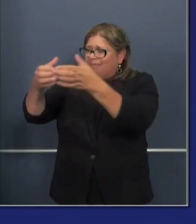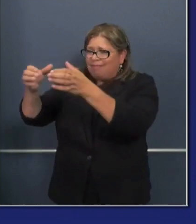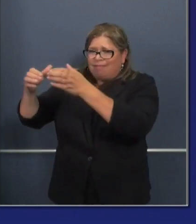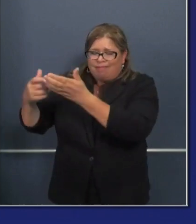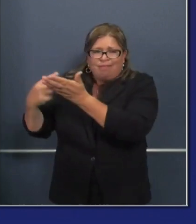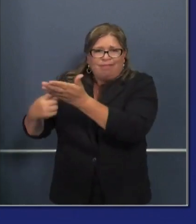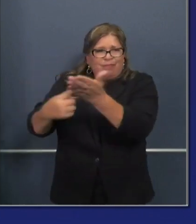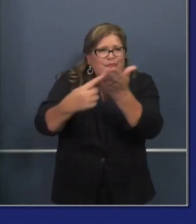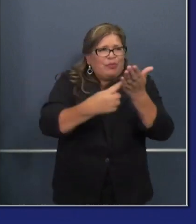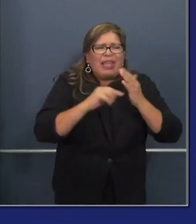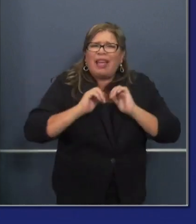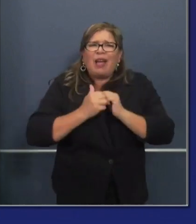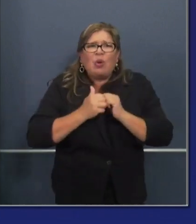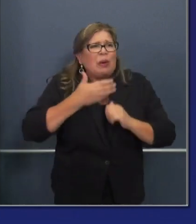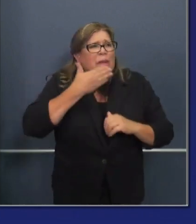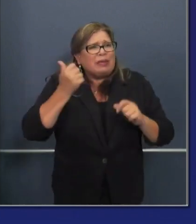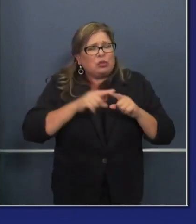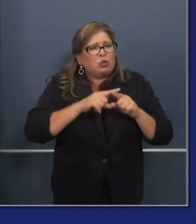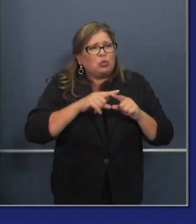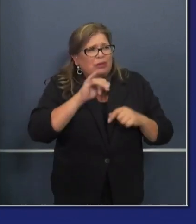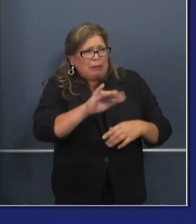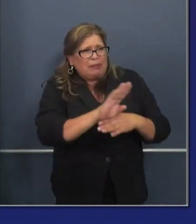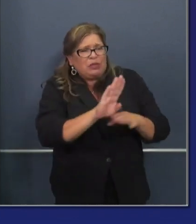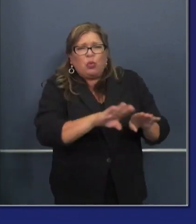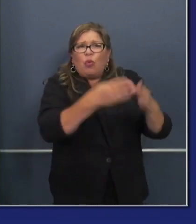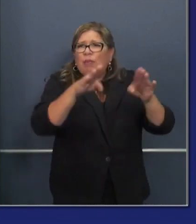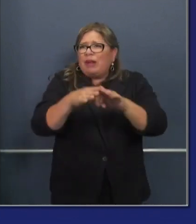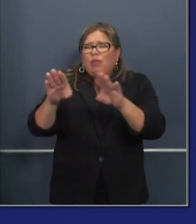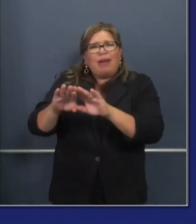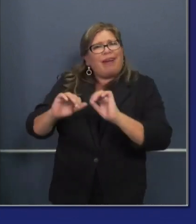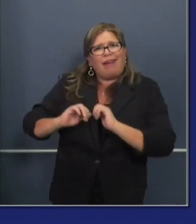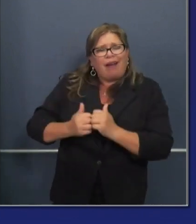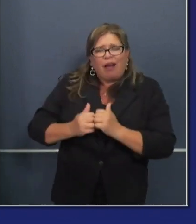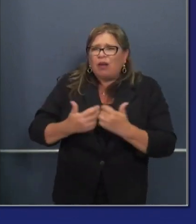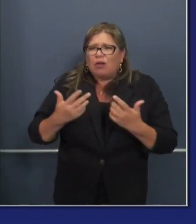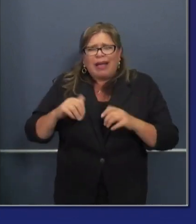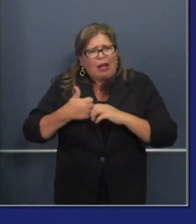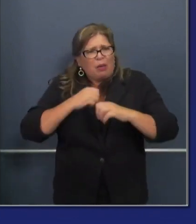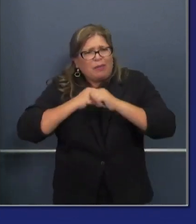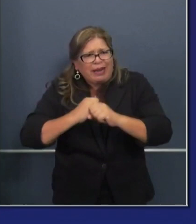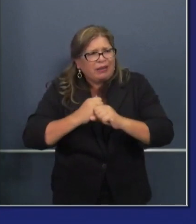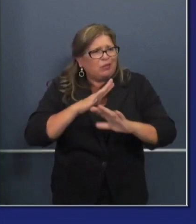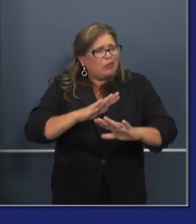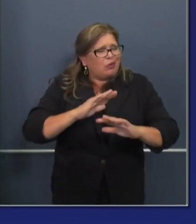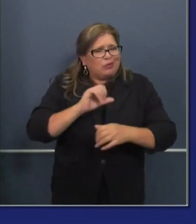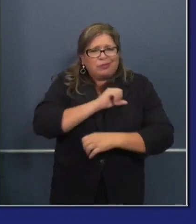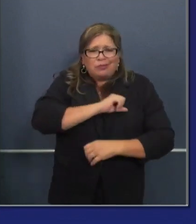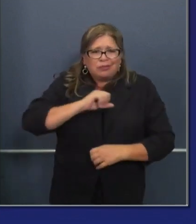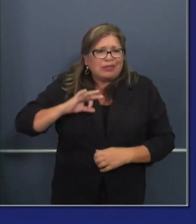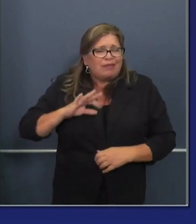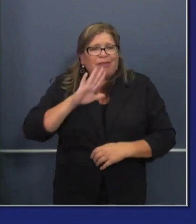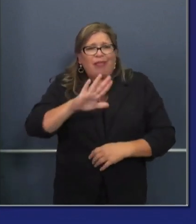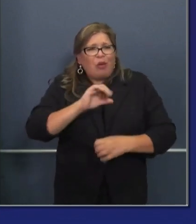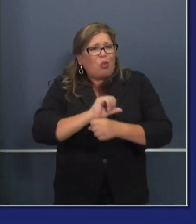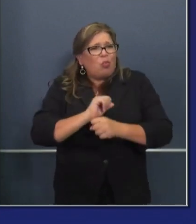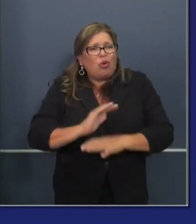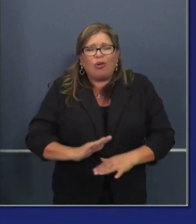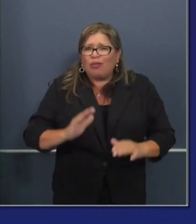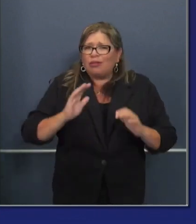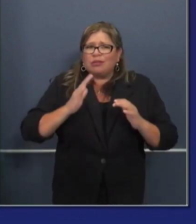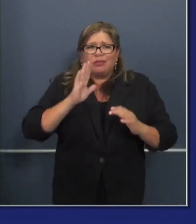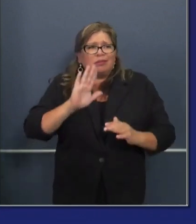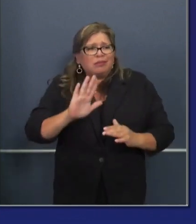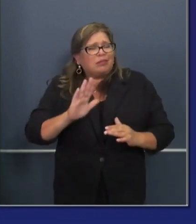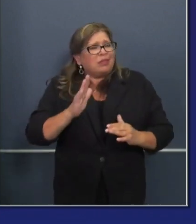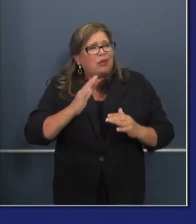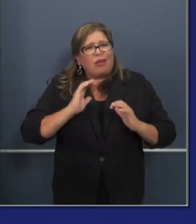opens and reduces risk for both their workers and their customers and clients. But it really comes down to these